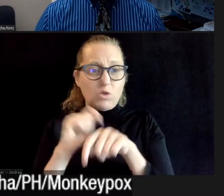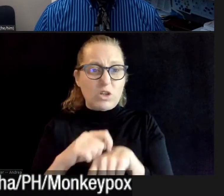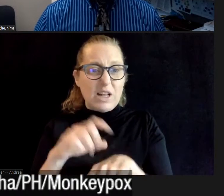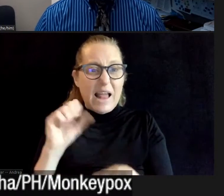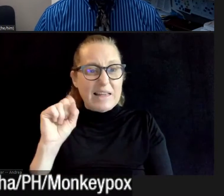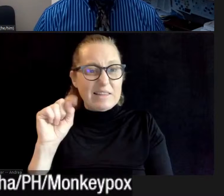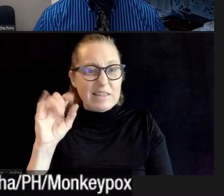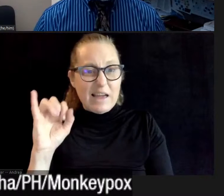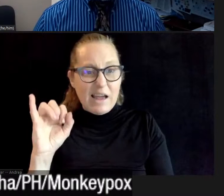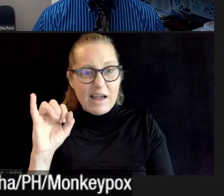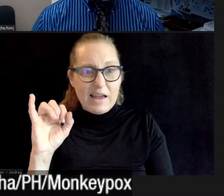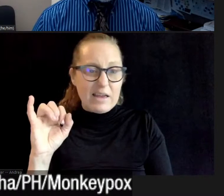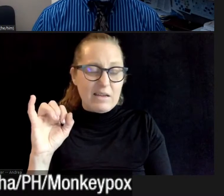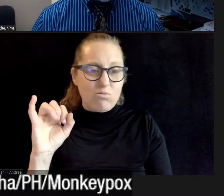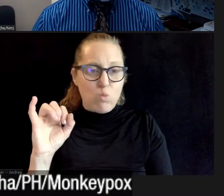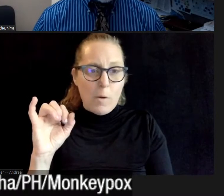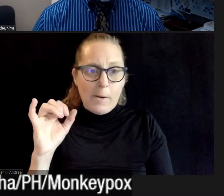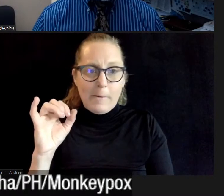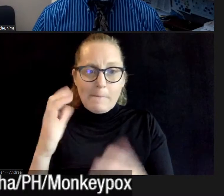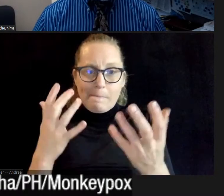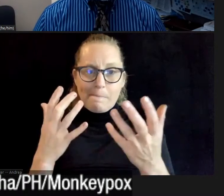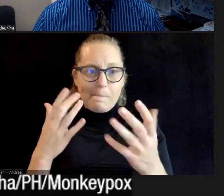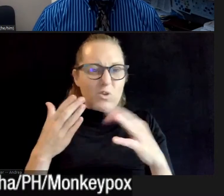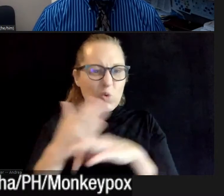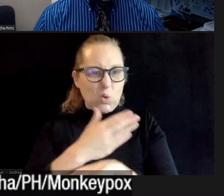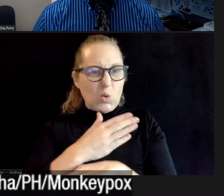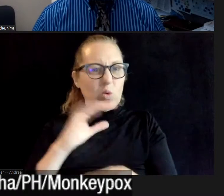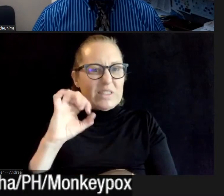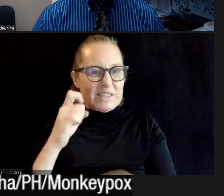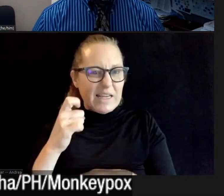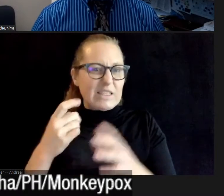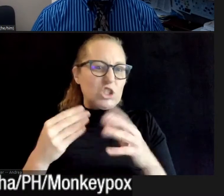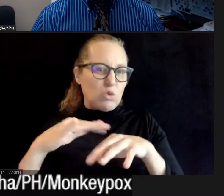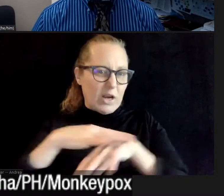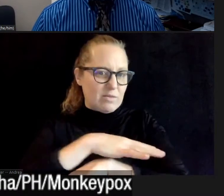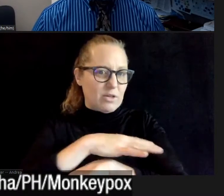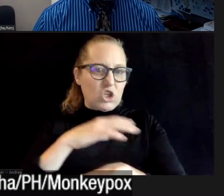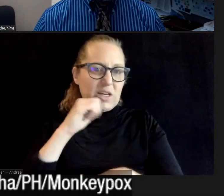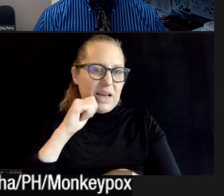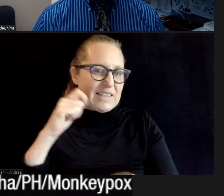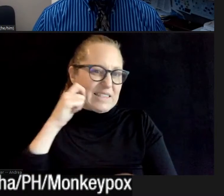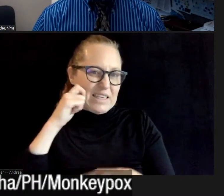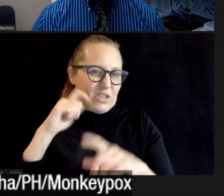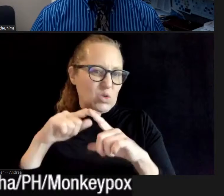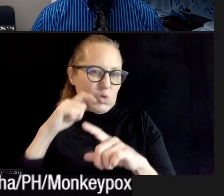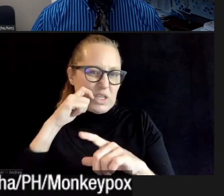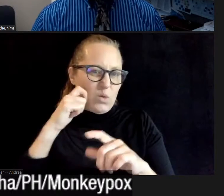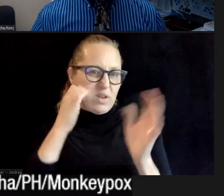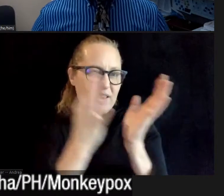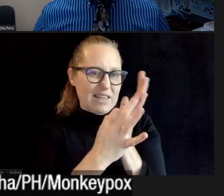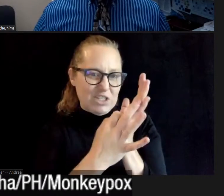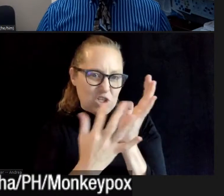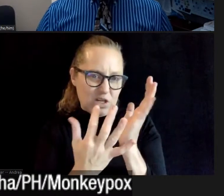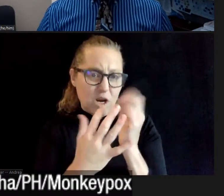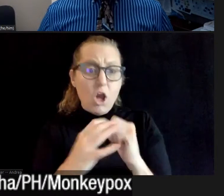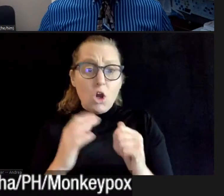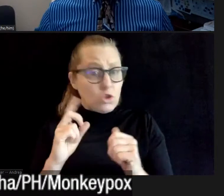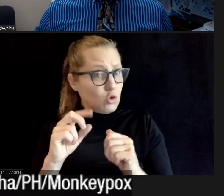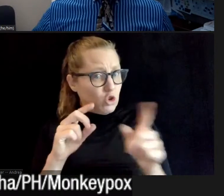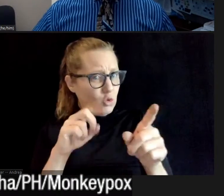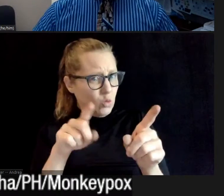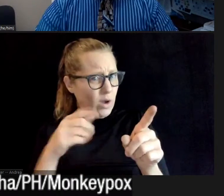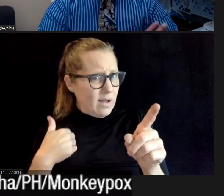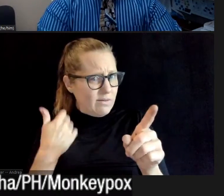STI, strictly through sexual transmission as opposed to skin-to-skin with a lesion. Do you have